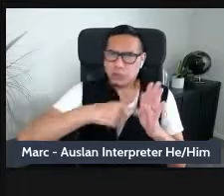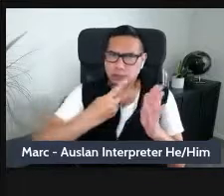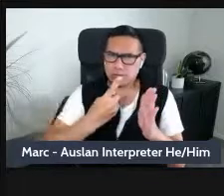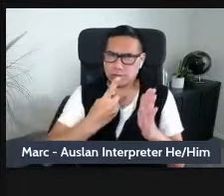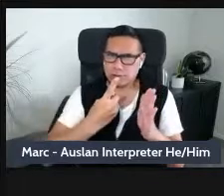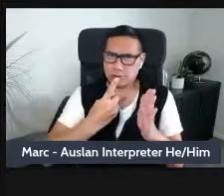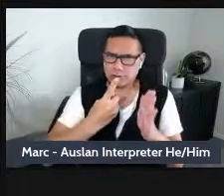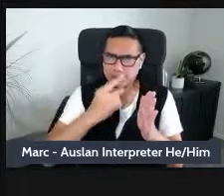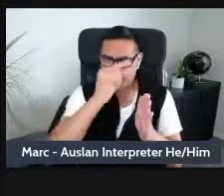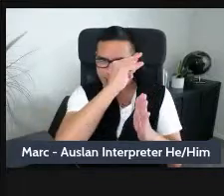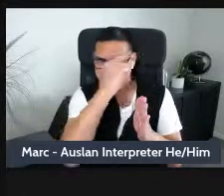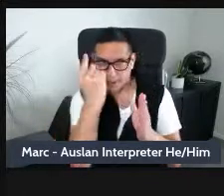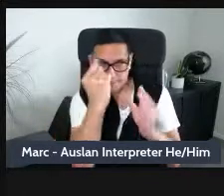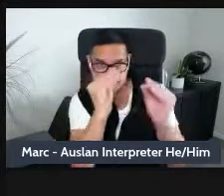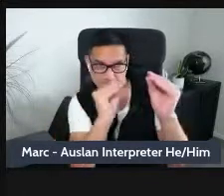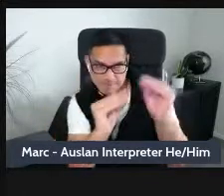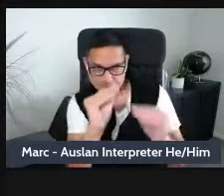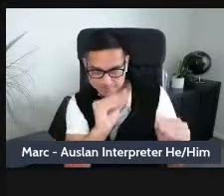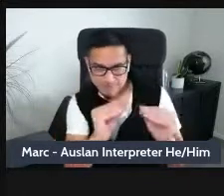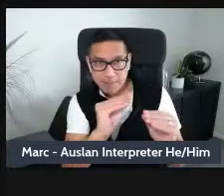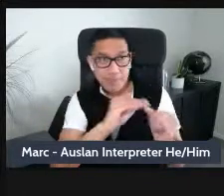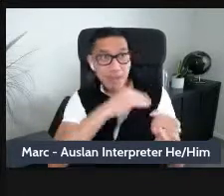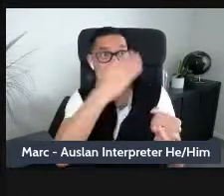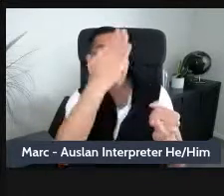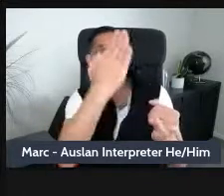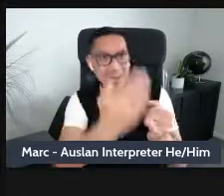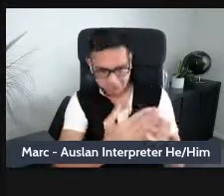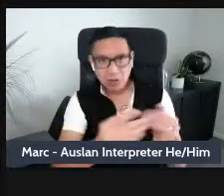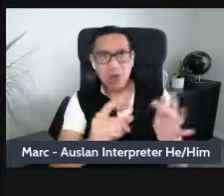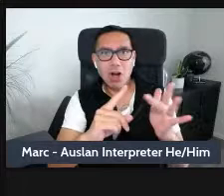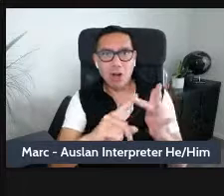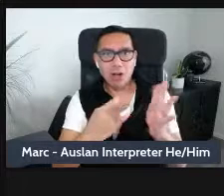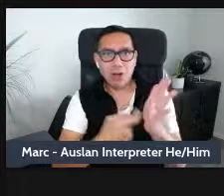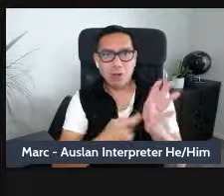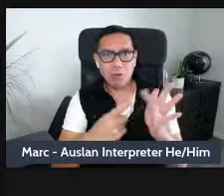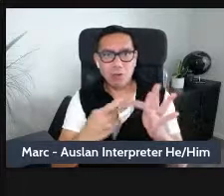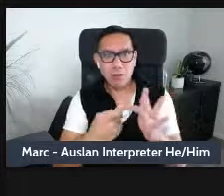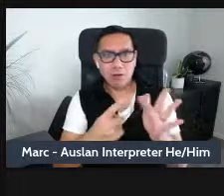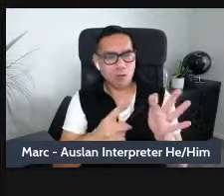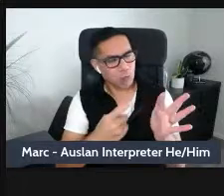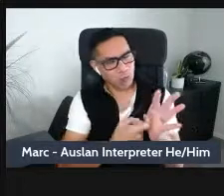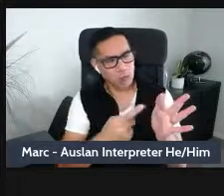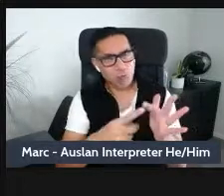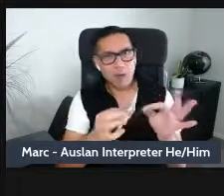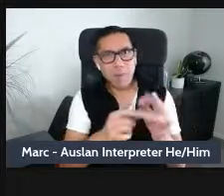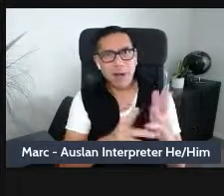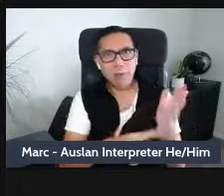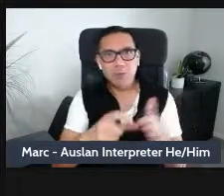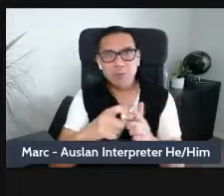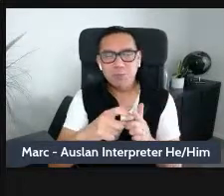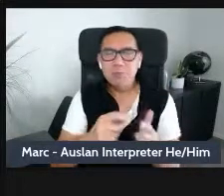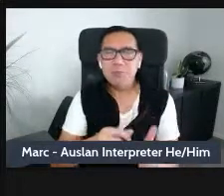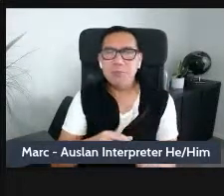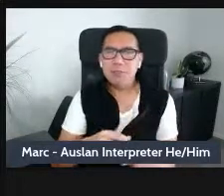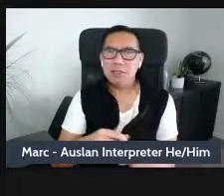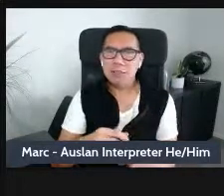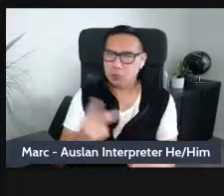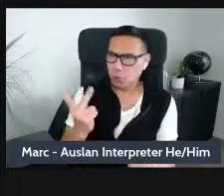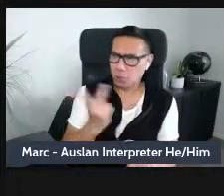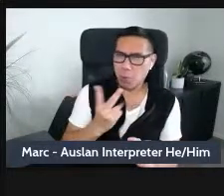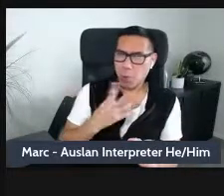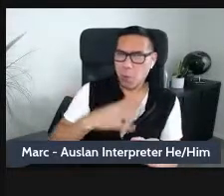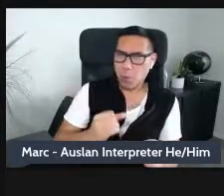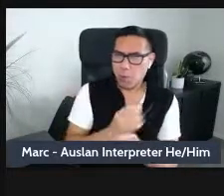final product, iRebound. So we wanted to make sure our program was based on the best